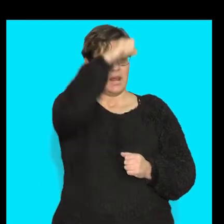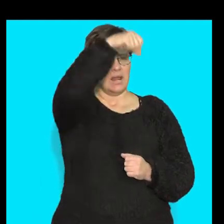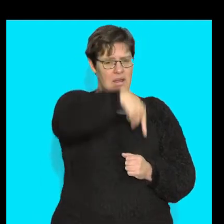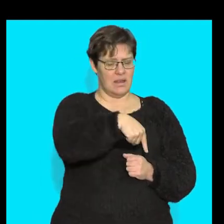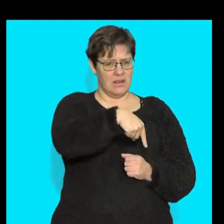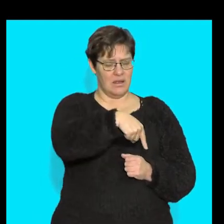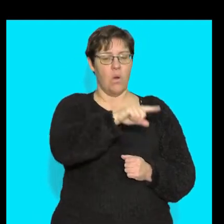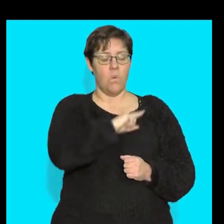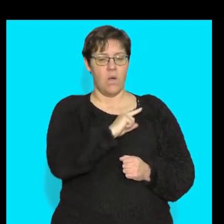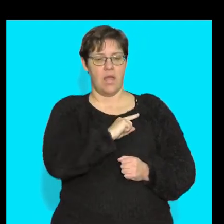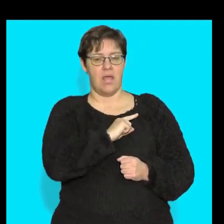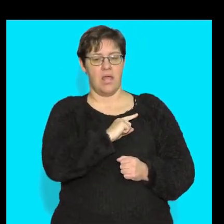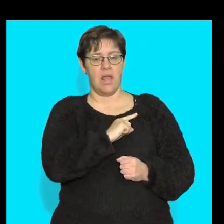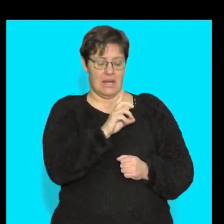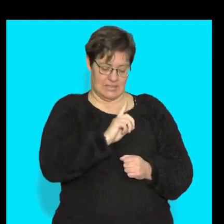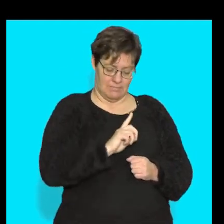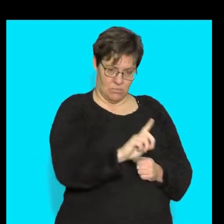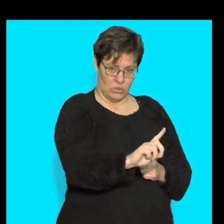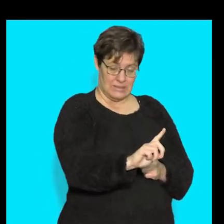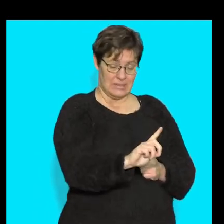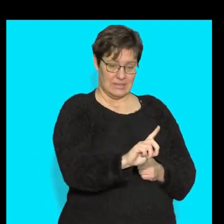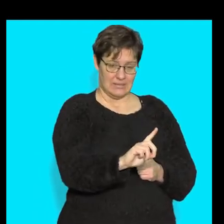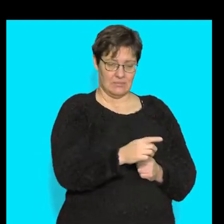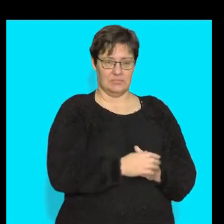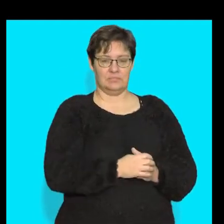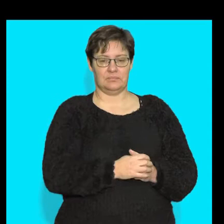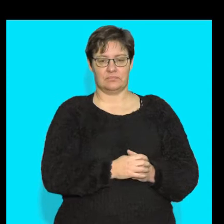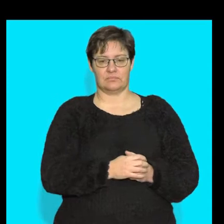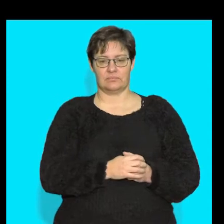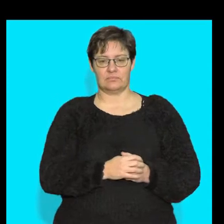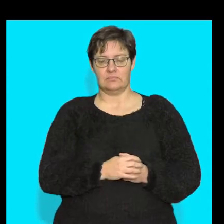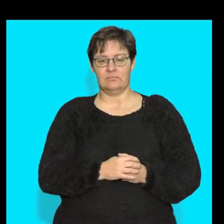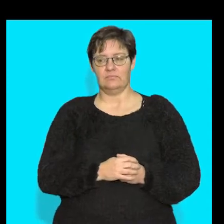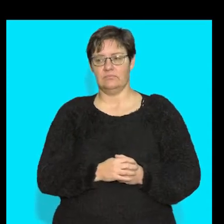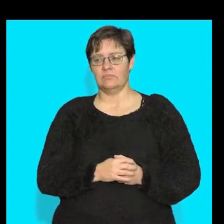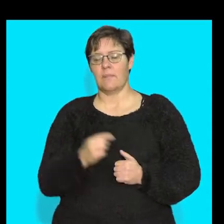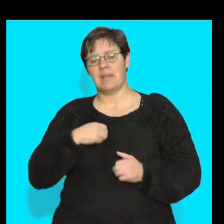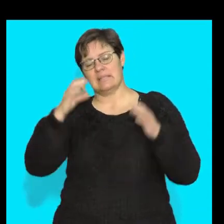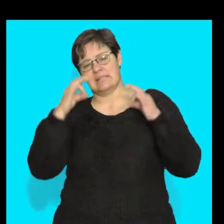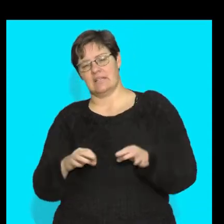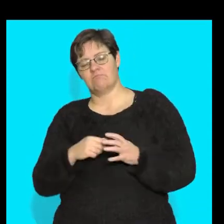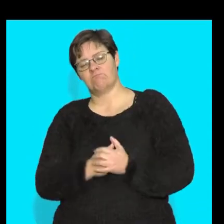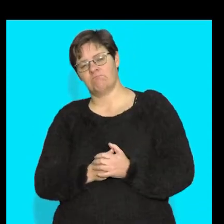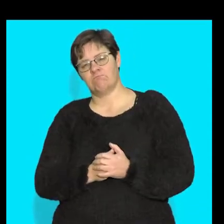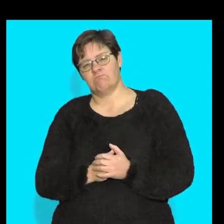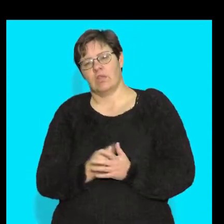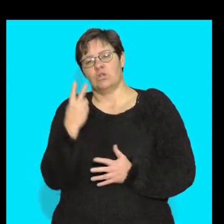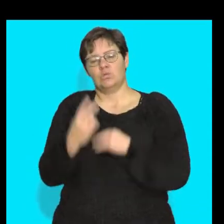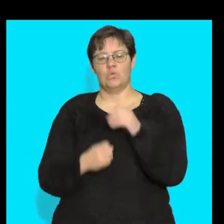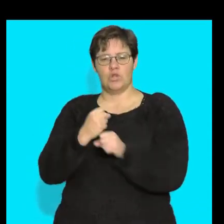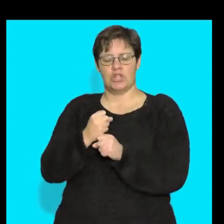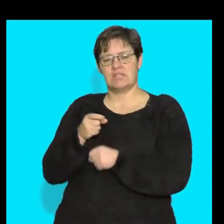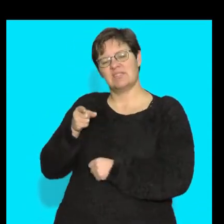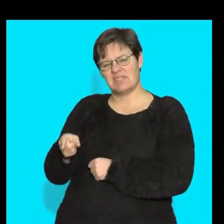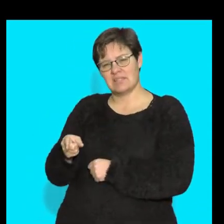It's because this is a deposit. And then whenever a person then decides, maybe at the end of 2 years, I